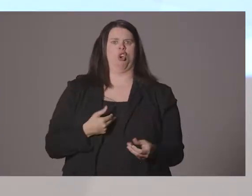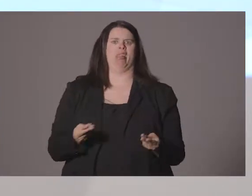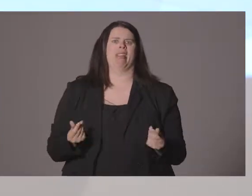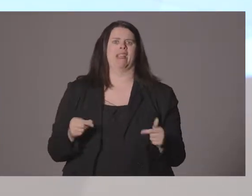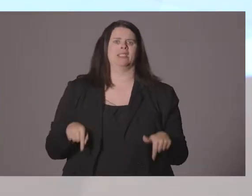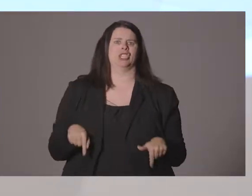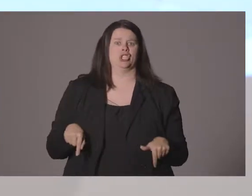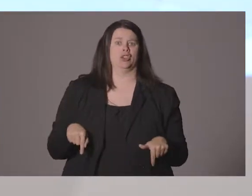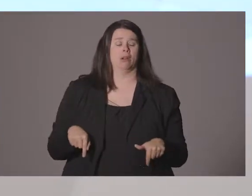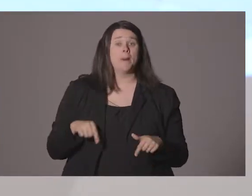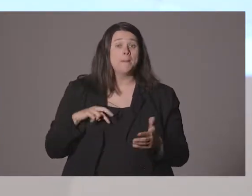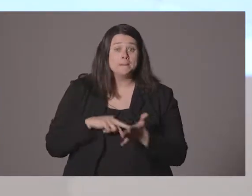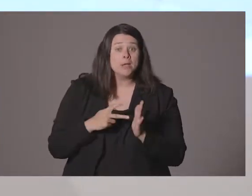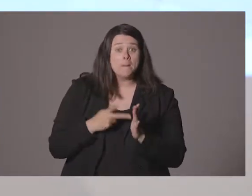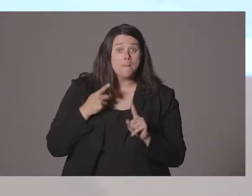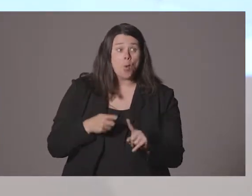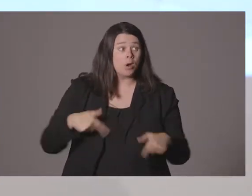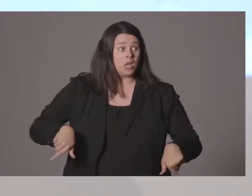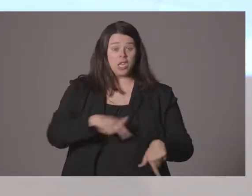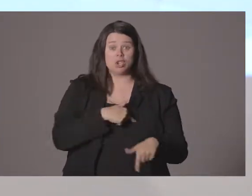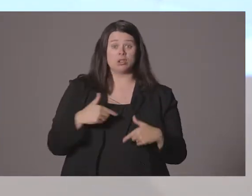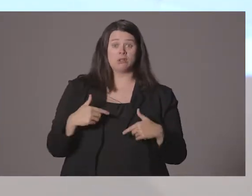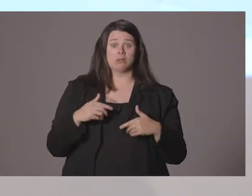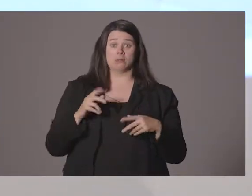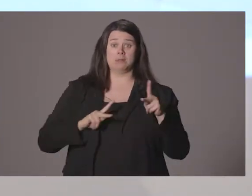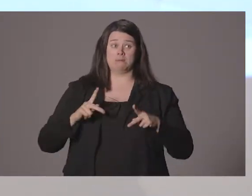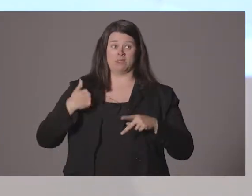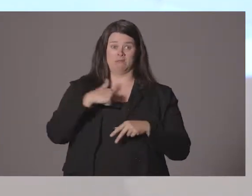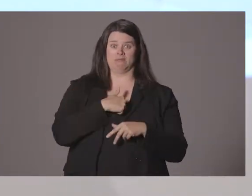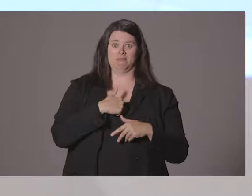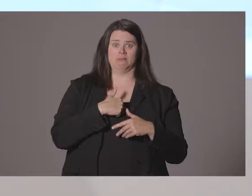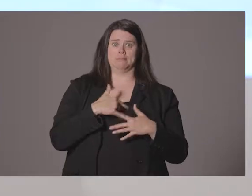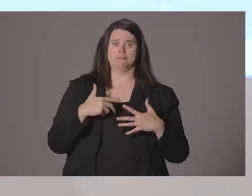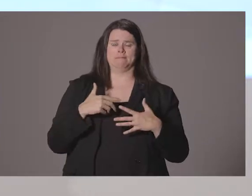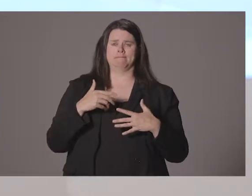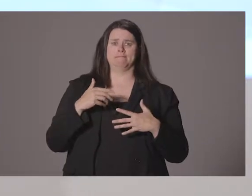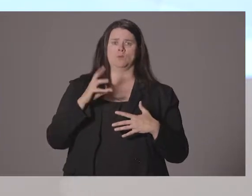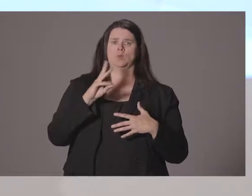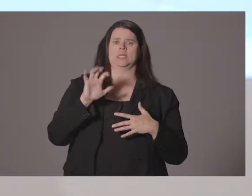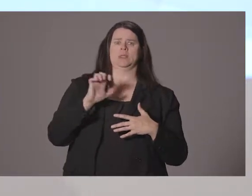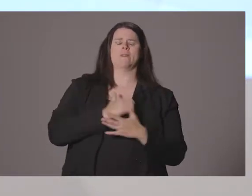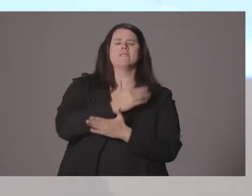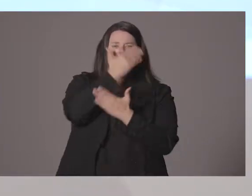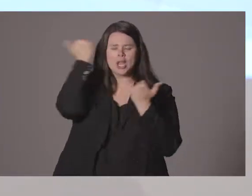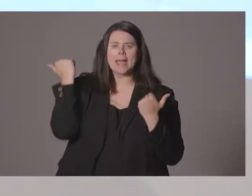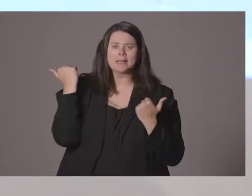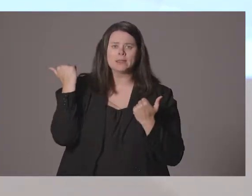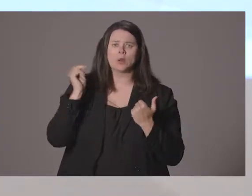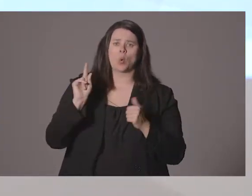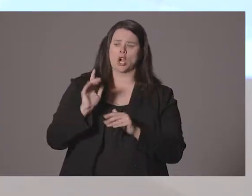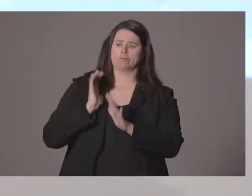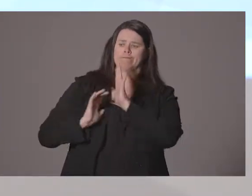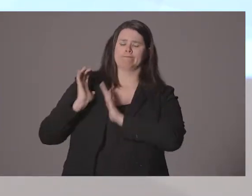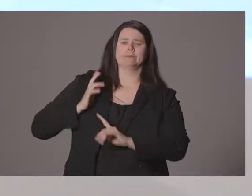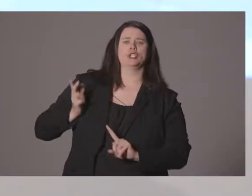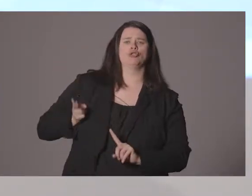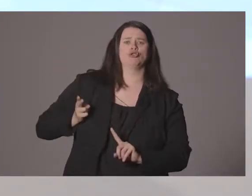forgotten and the way that we've turned away from the fact that trauma is not just right